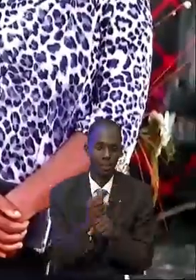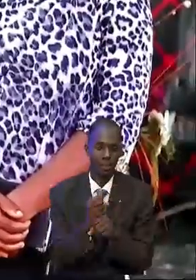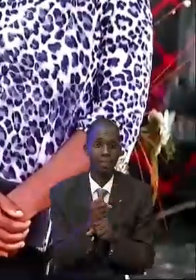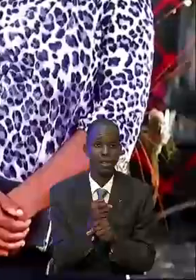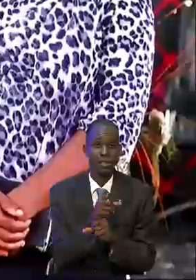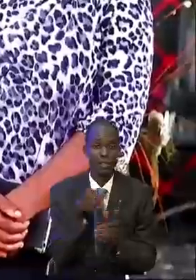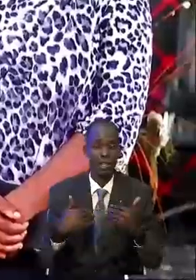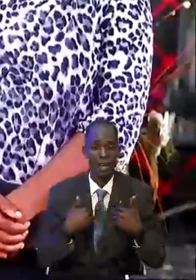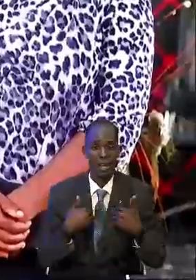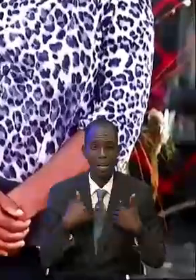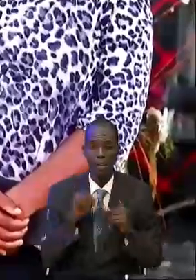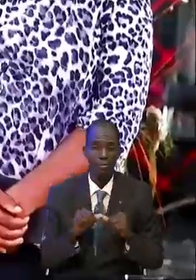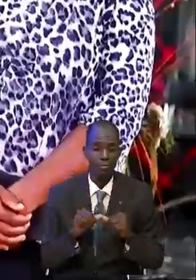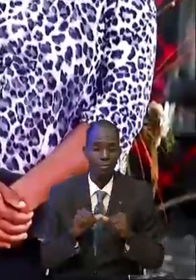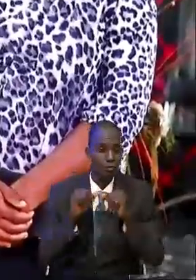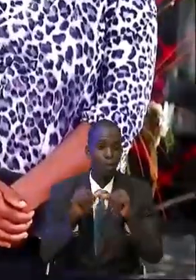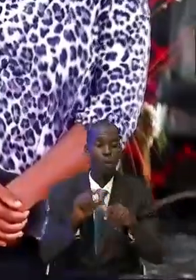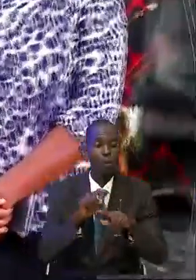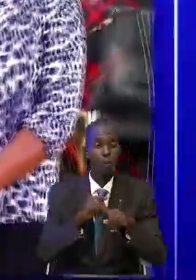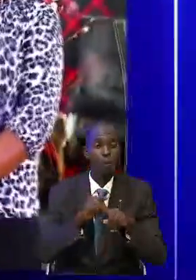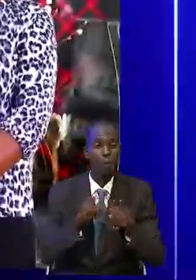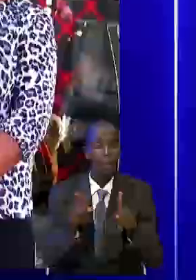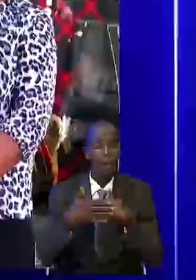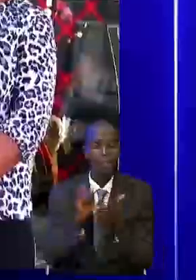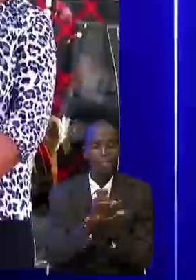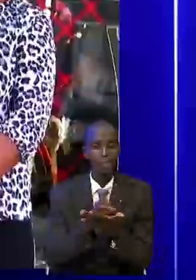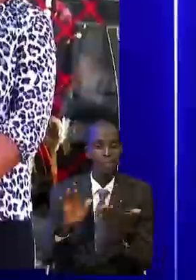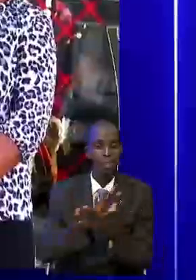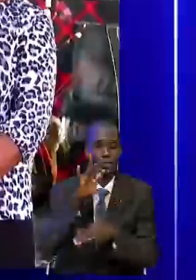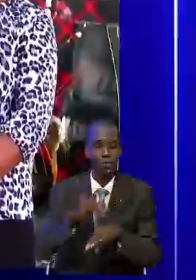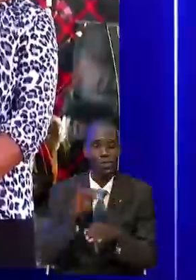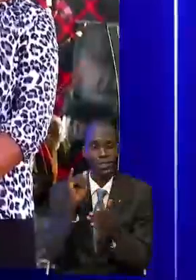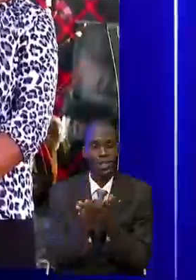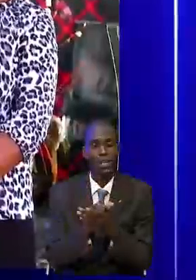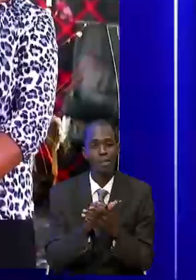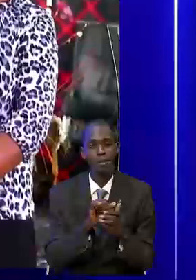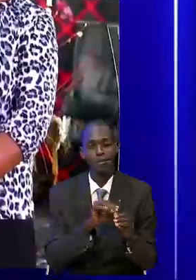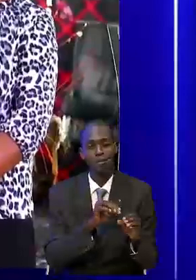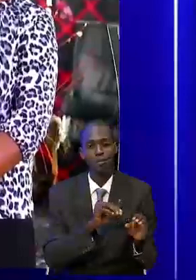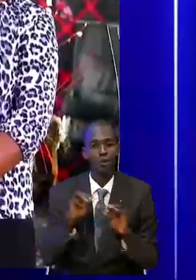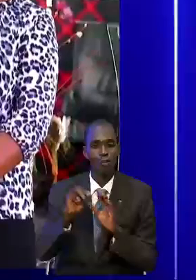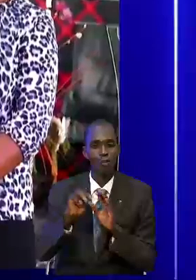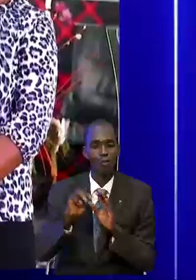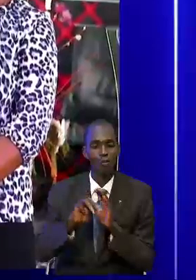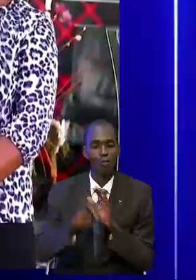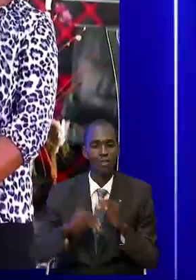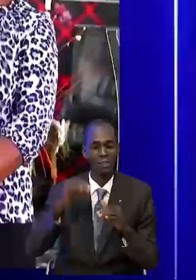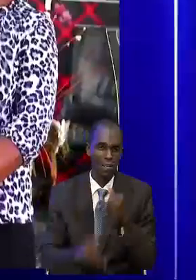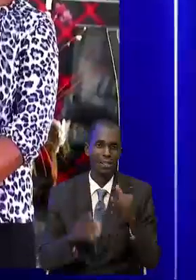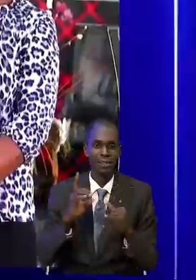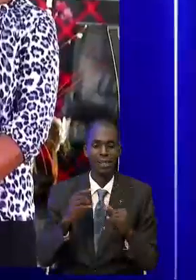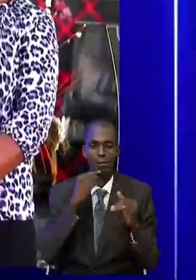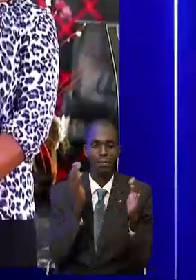21 years. This had persisted, but after divine touch, that